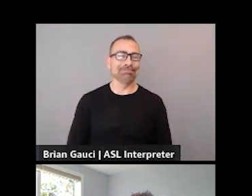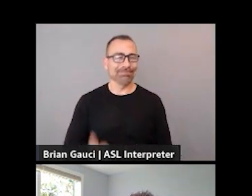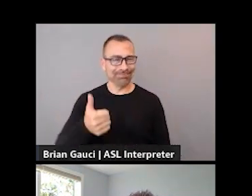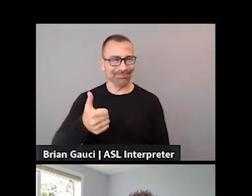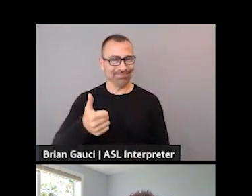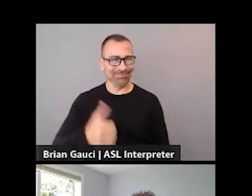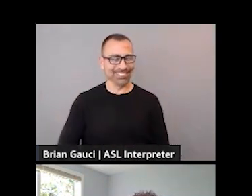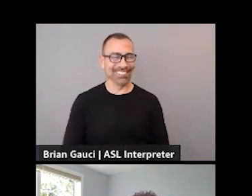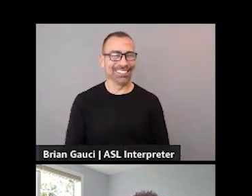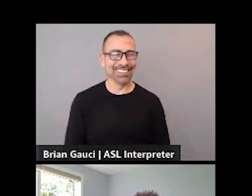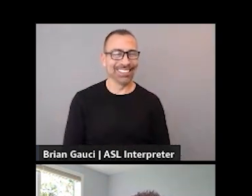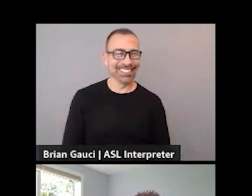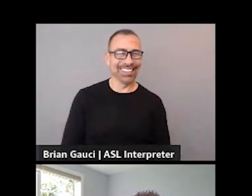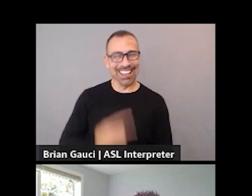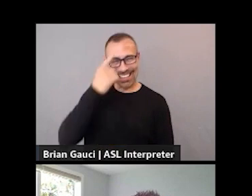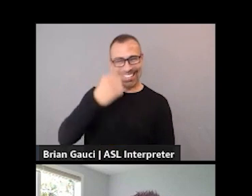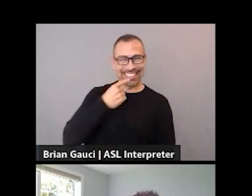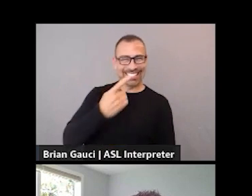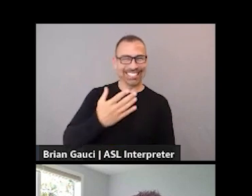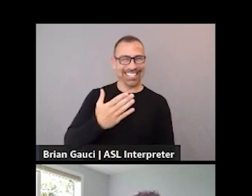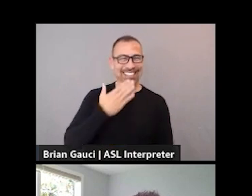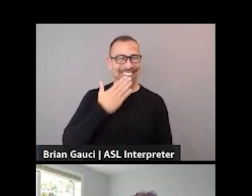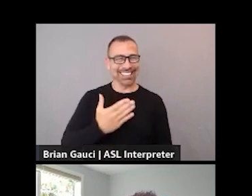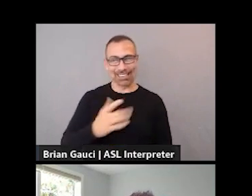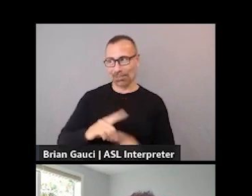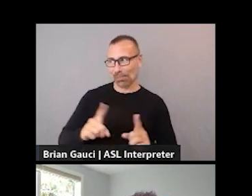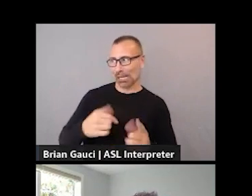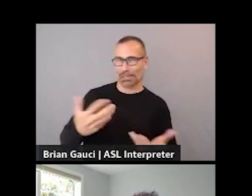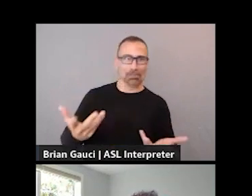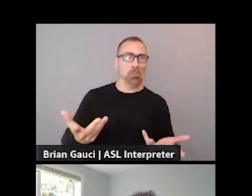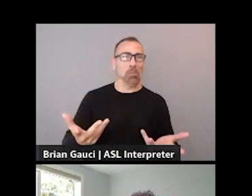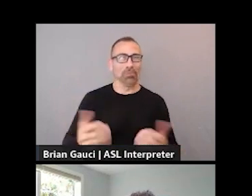Cool. I think that they said thank you, but